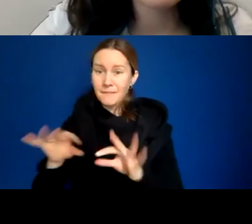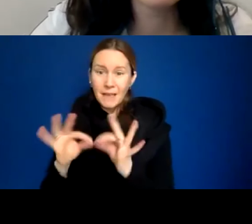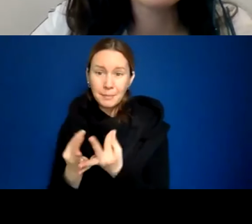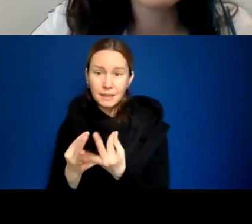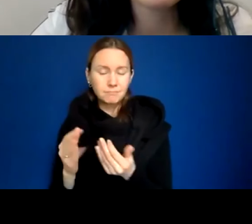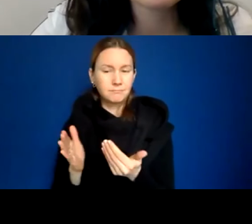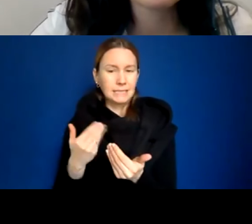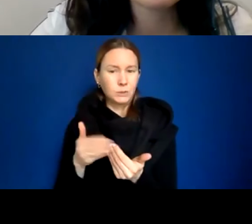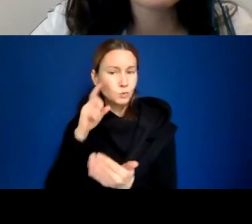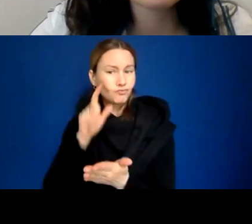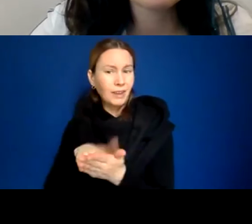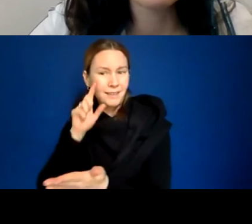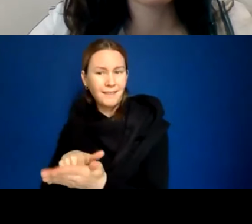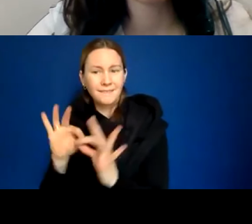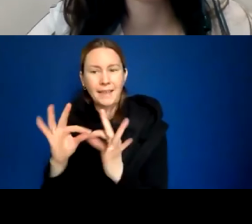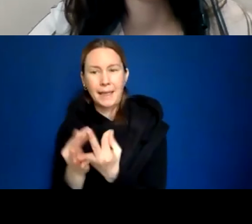members.